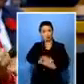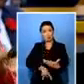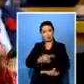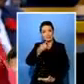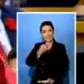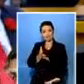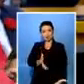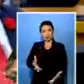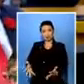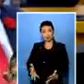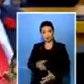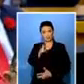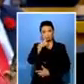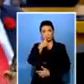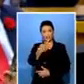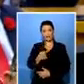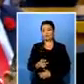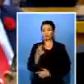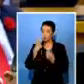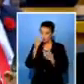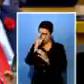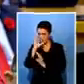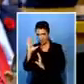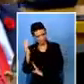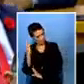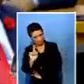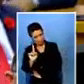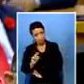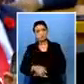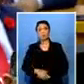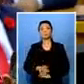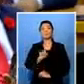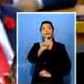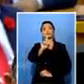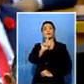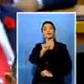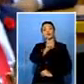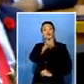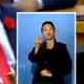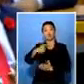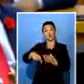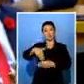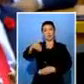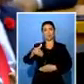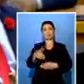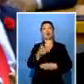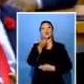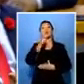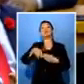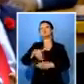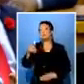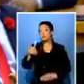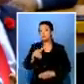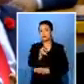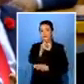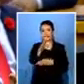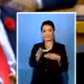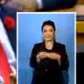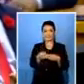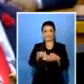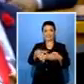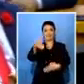Honorable you voted, Malema. The story Honorable that you Malema. Voted majority to keep him, it doesn't make